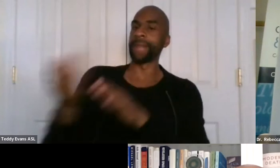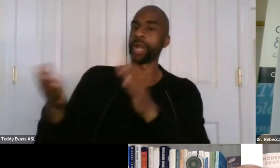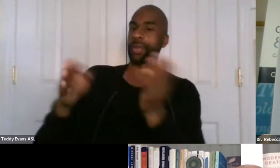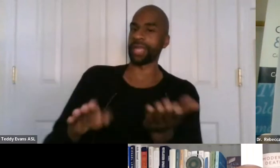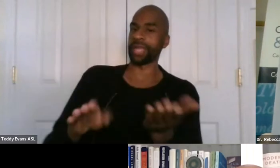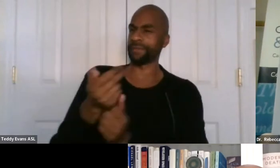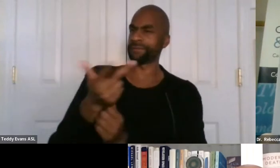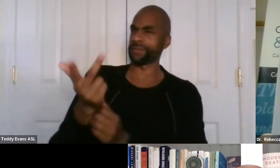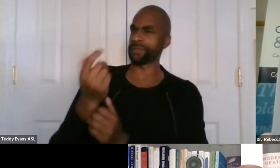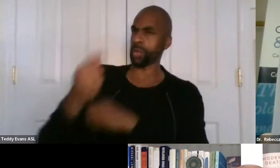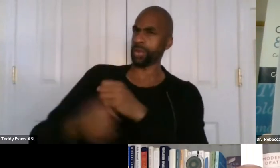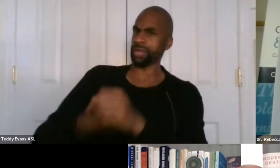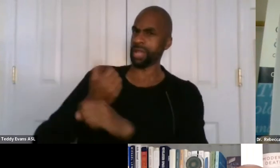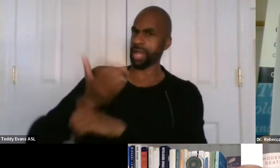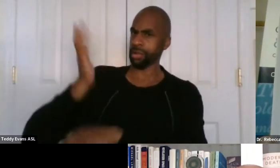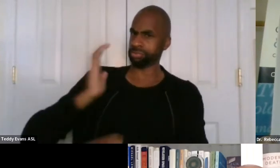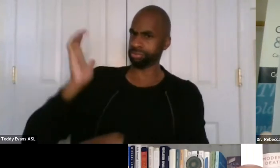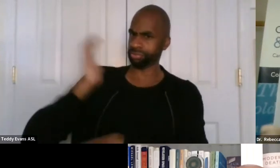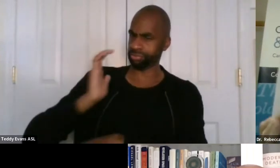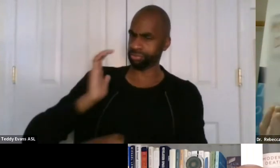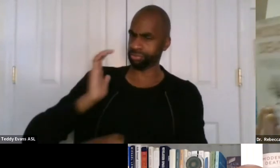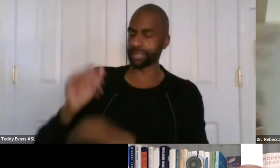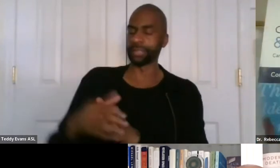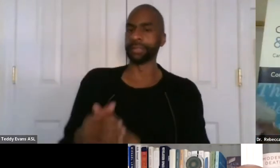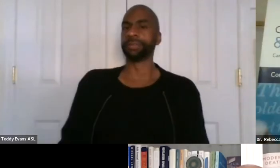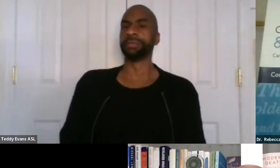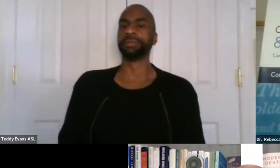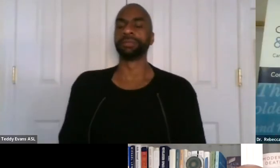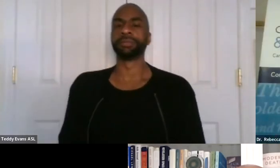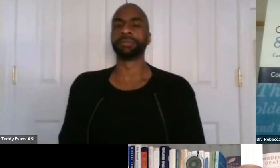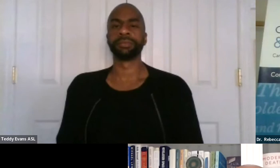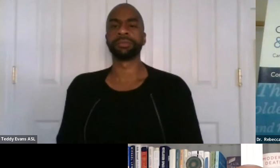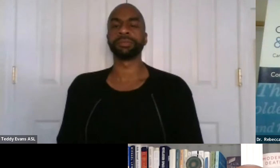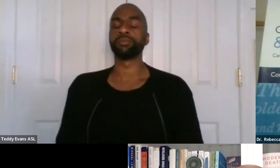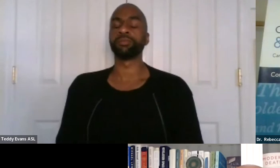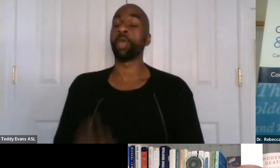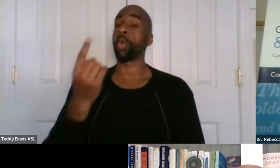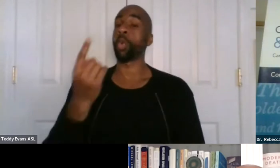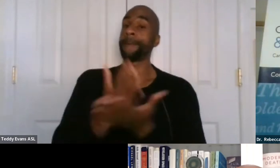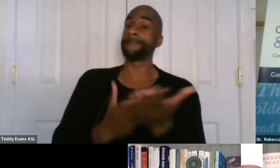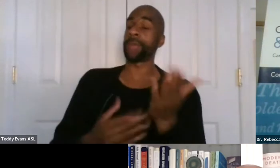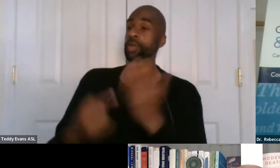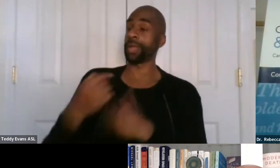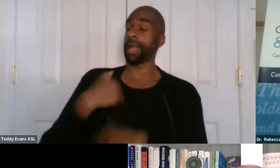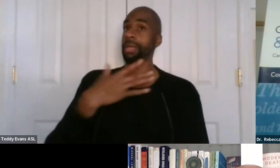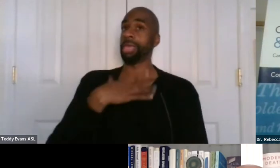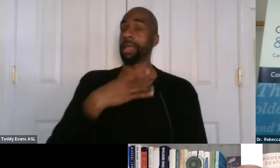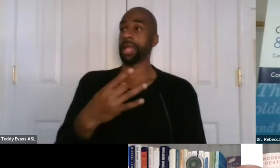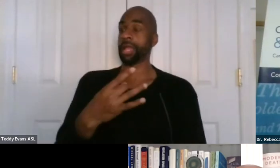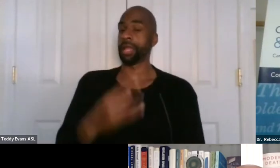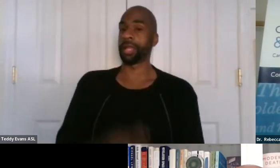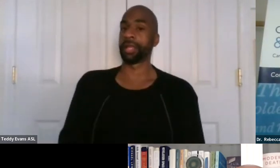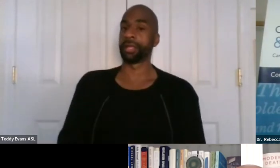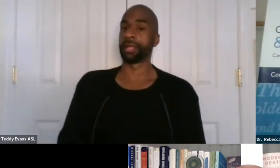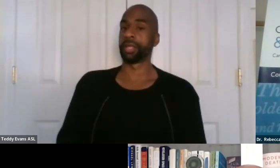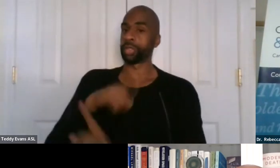written, How Medicine Changed the End of Life. And one of the parts of this book that I really like is when you